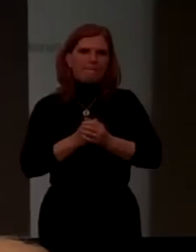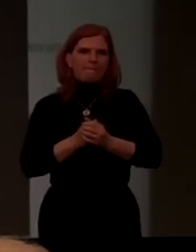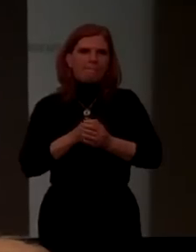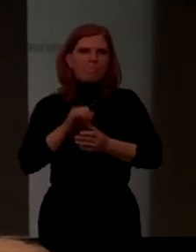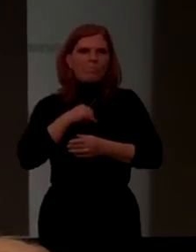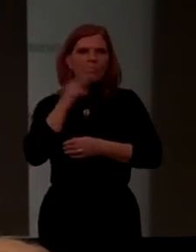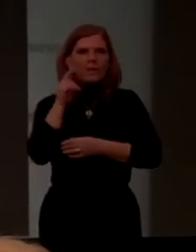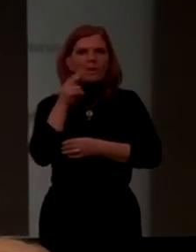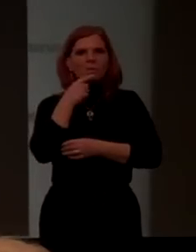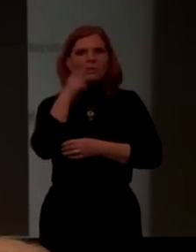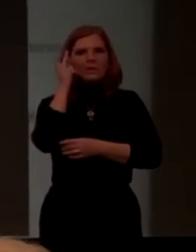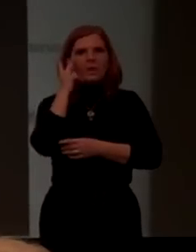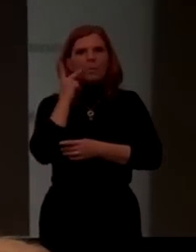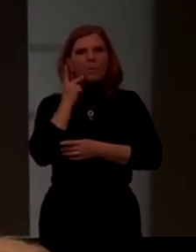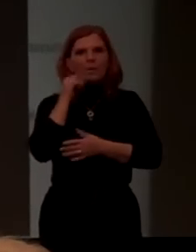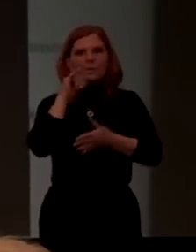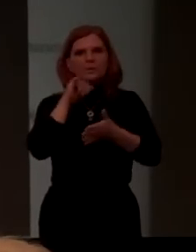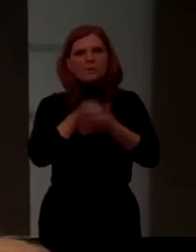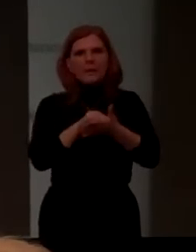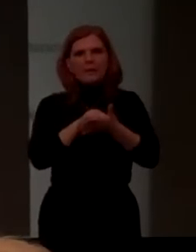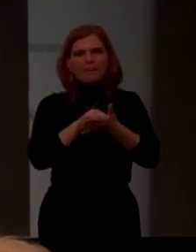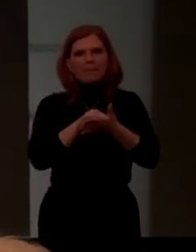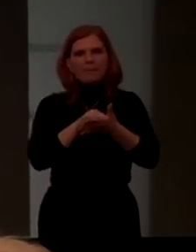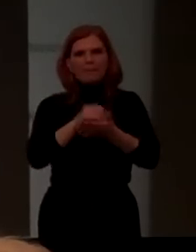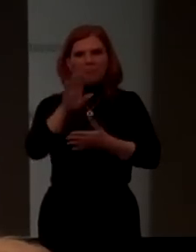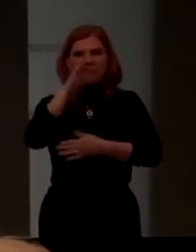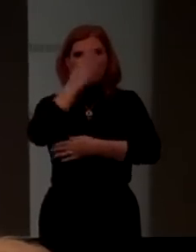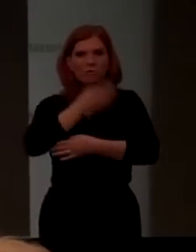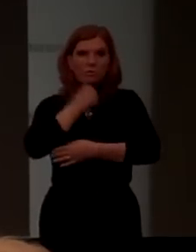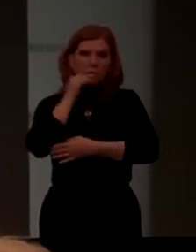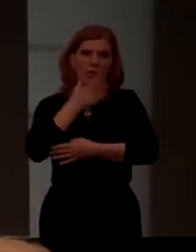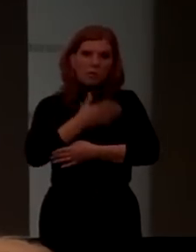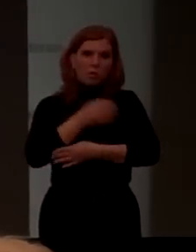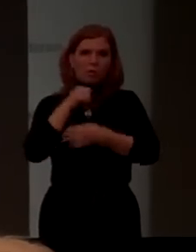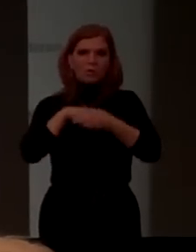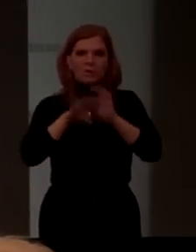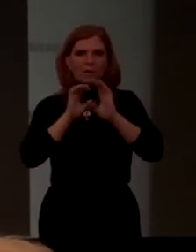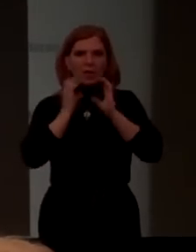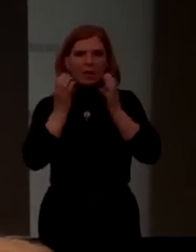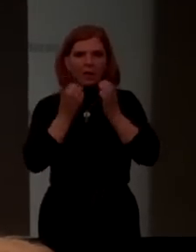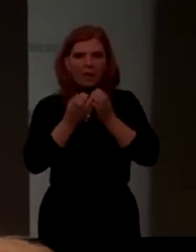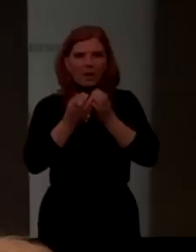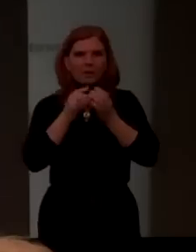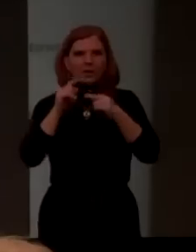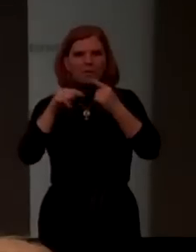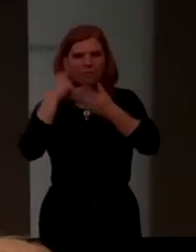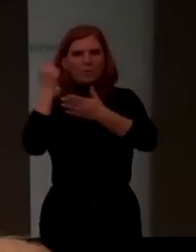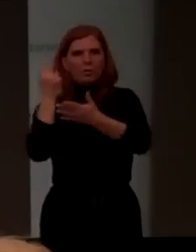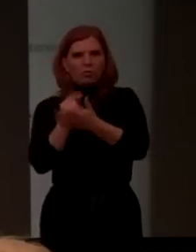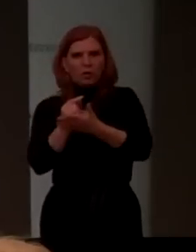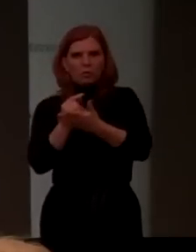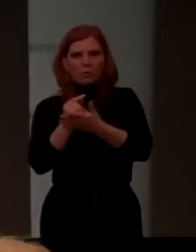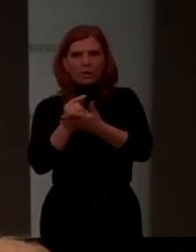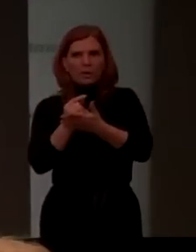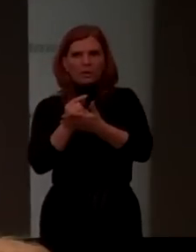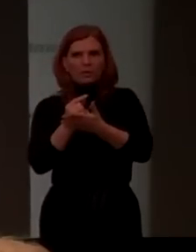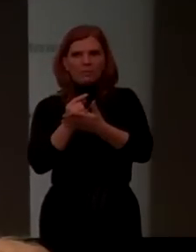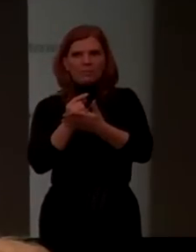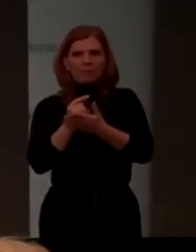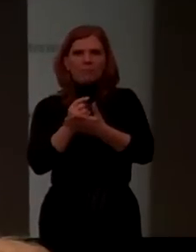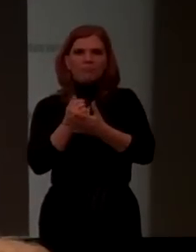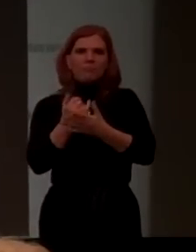I used to tell parents that, your son and daughter's in class and they're going to be graduated. The odds are